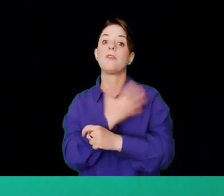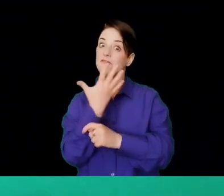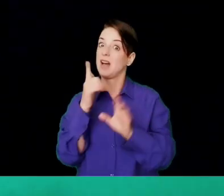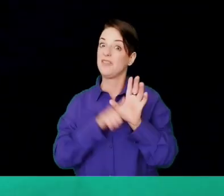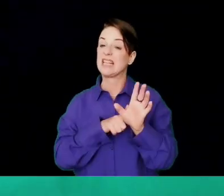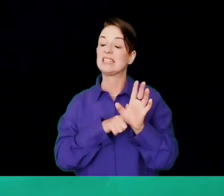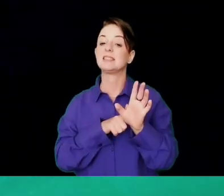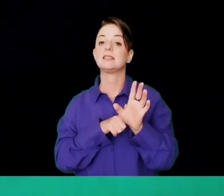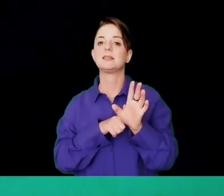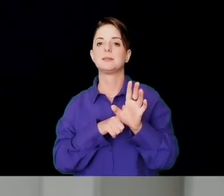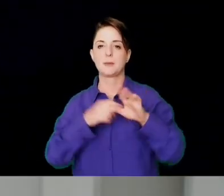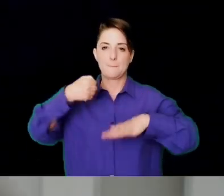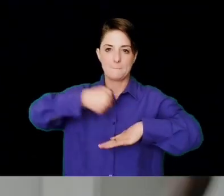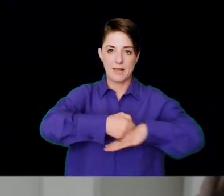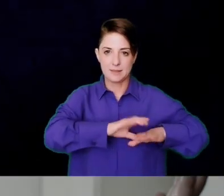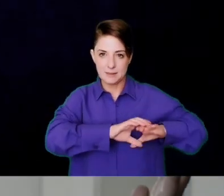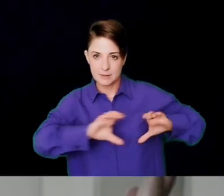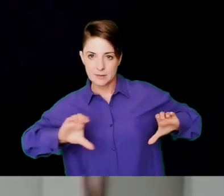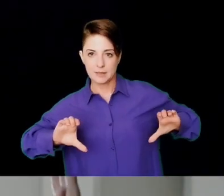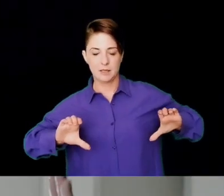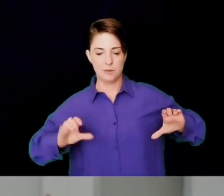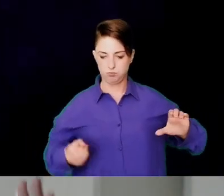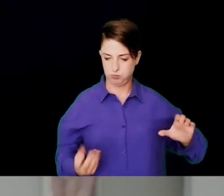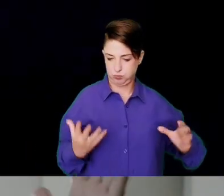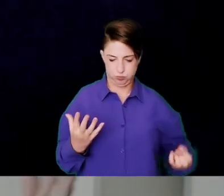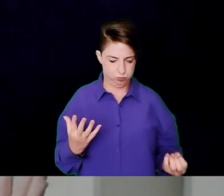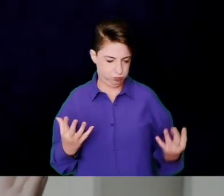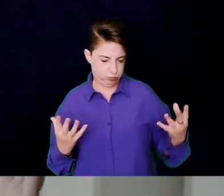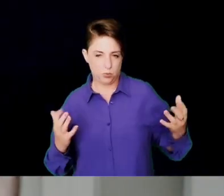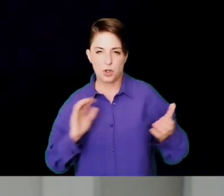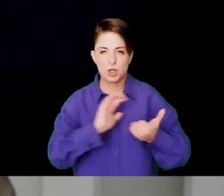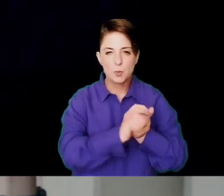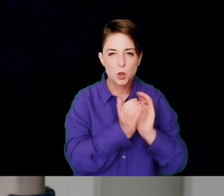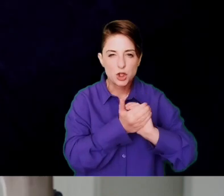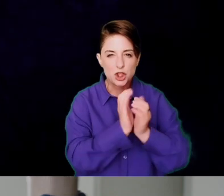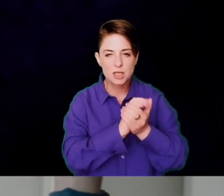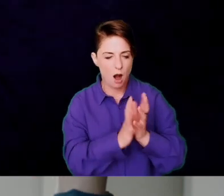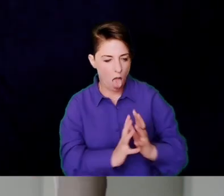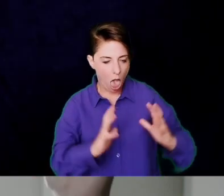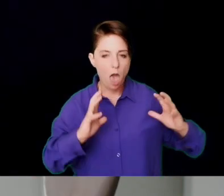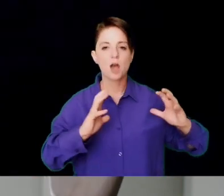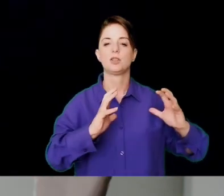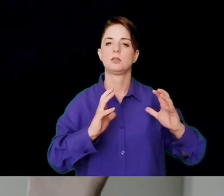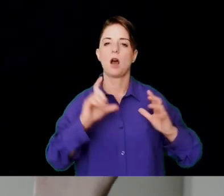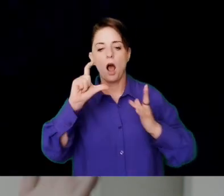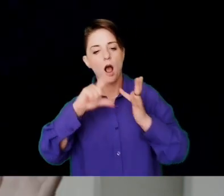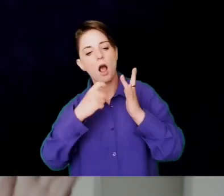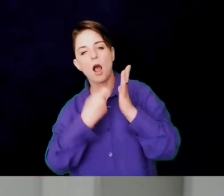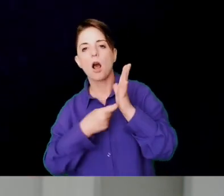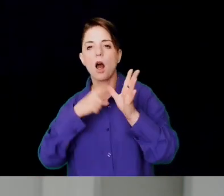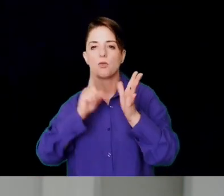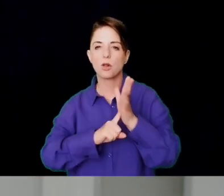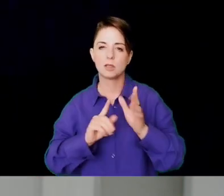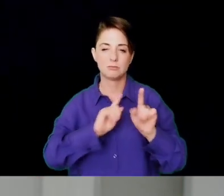Within 5 years, the bed really erupted and we had large sponges and corals of all